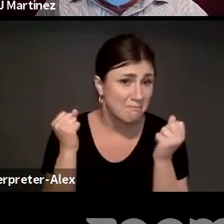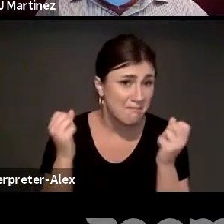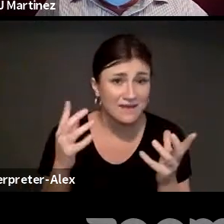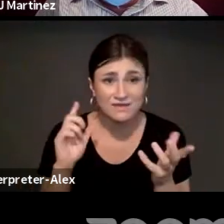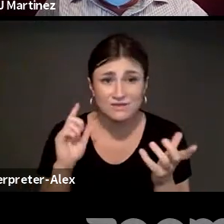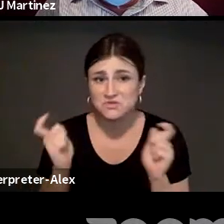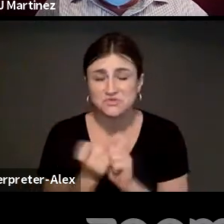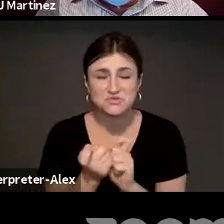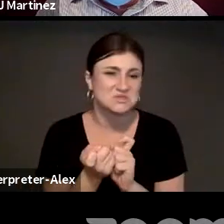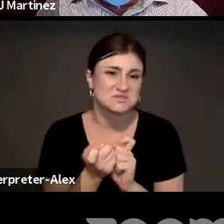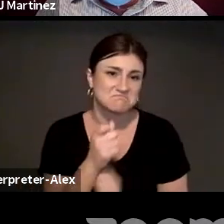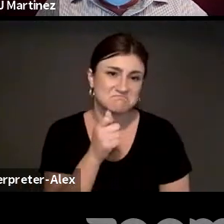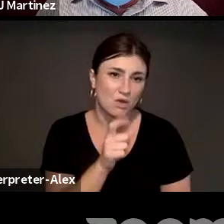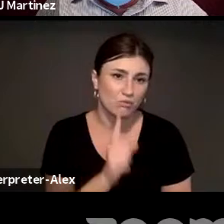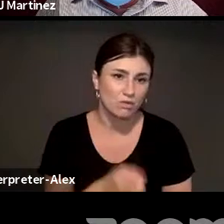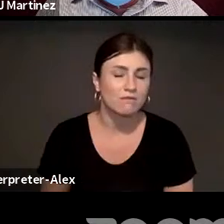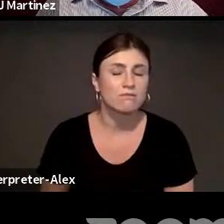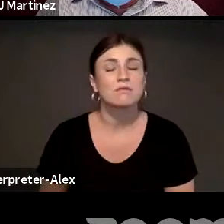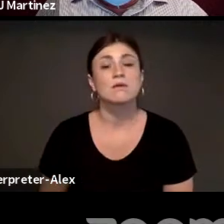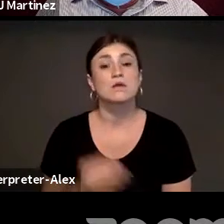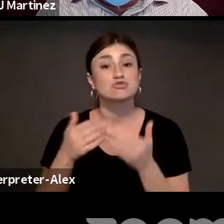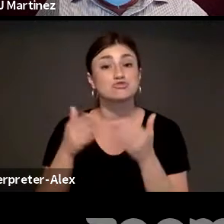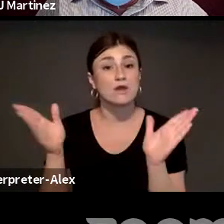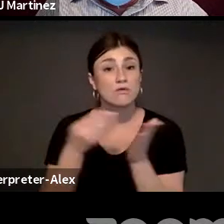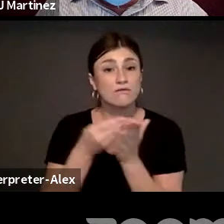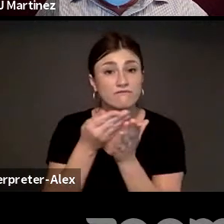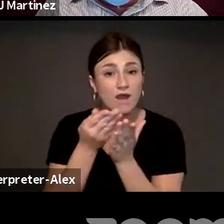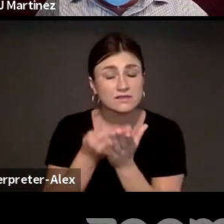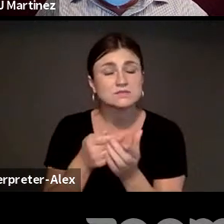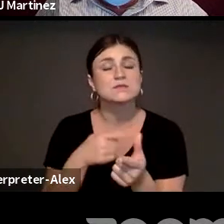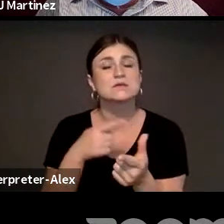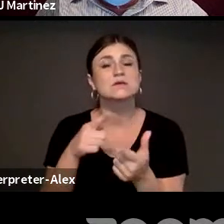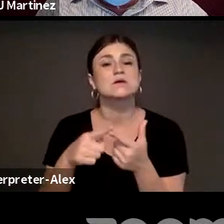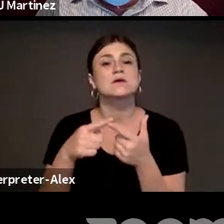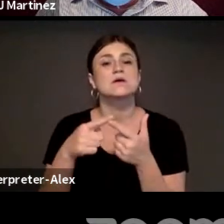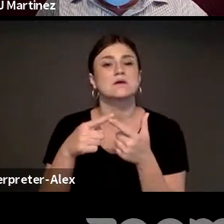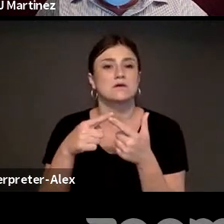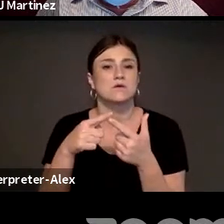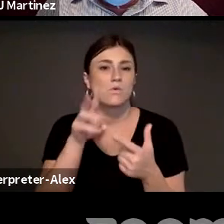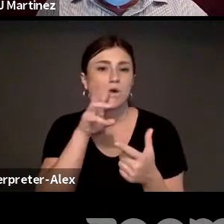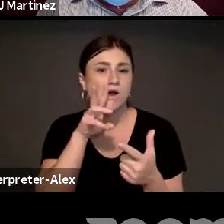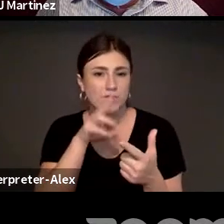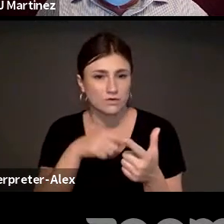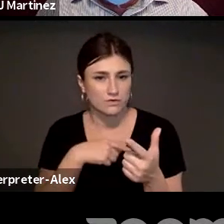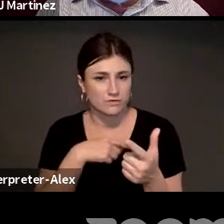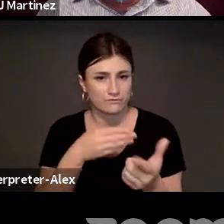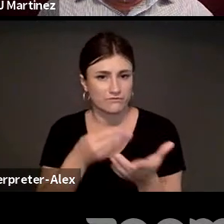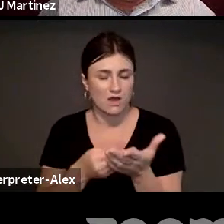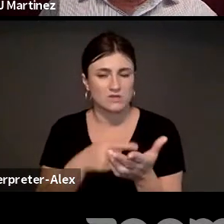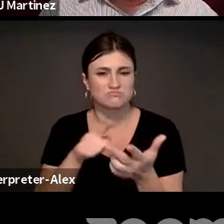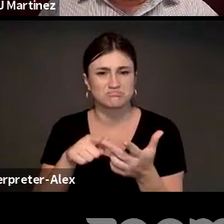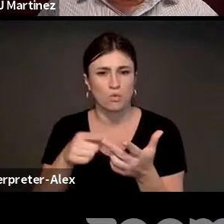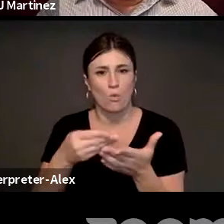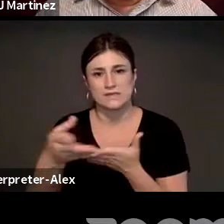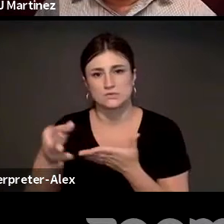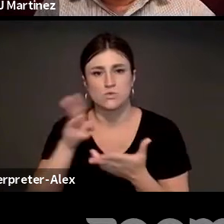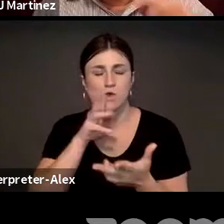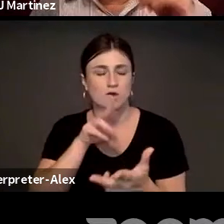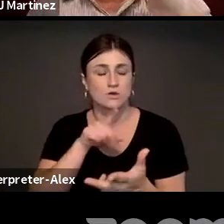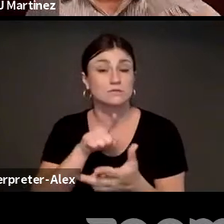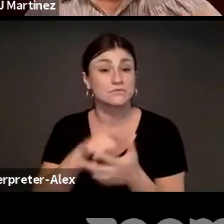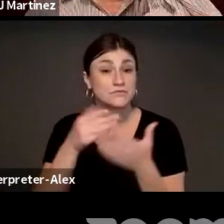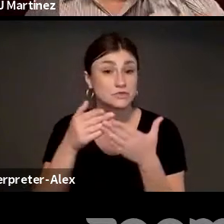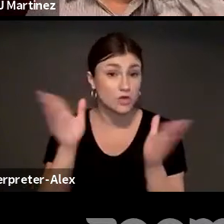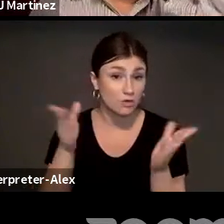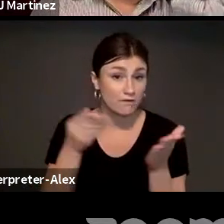approved within the general fund, water fund, and wastewater fund. So in our general fund, we